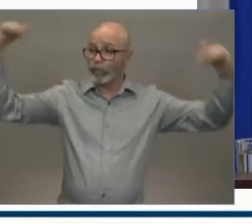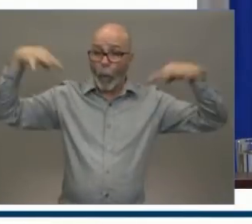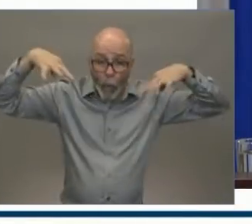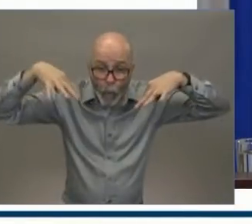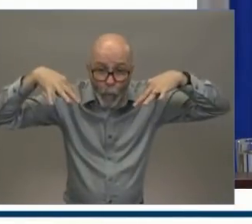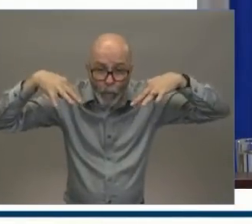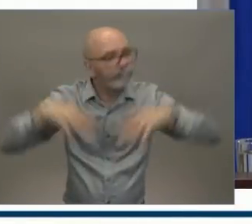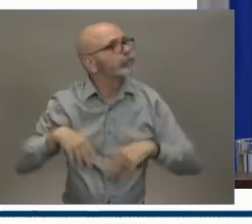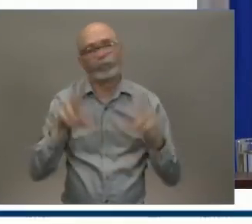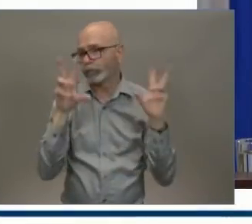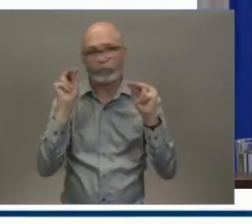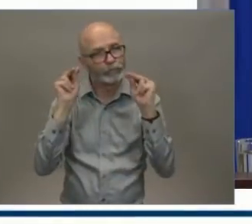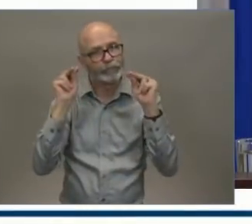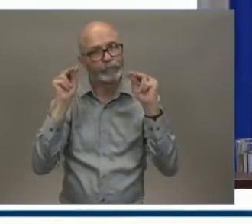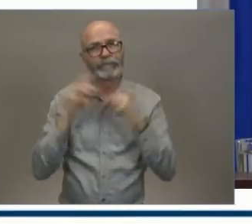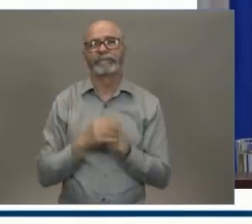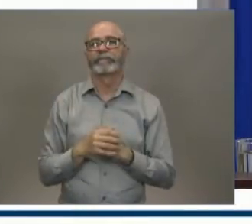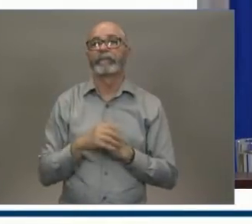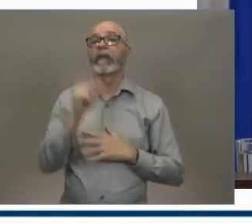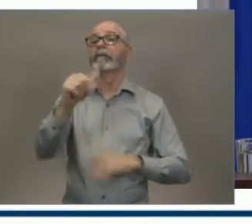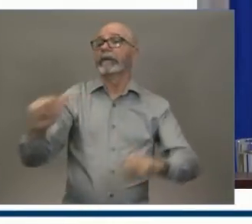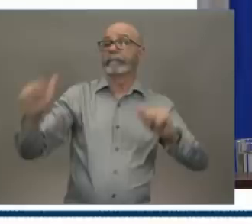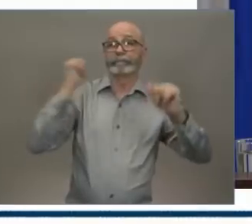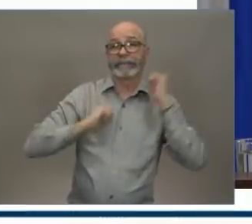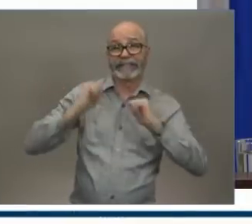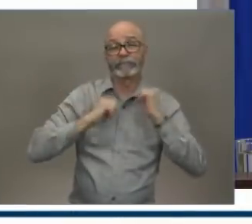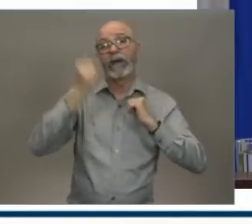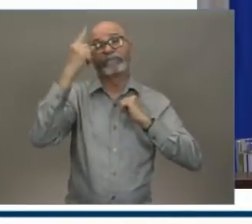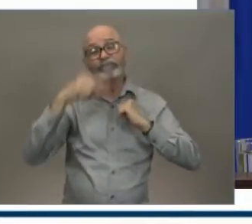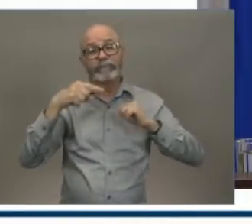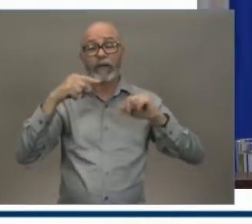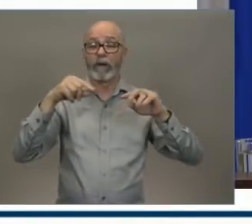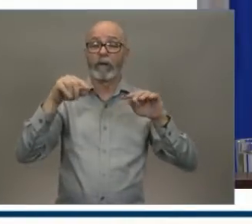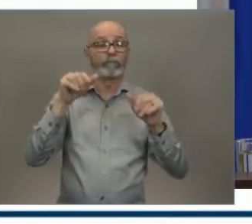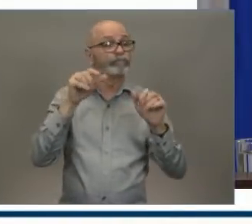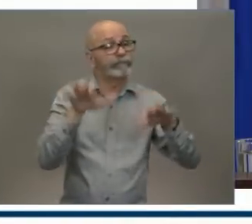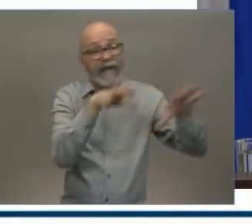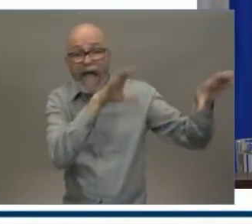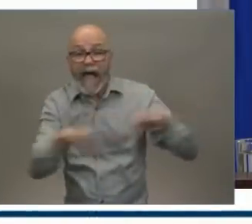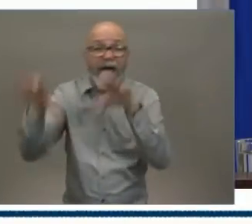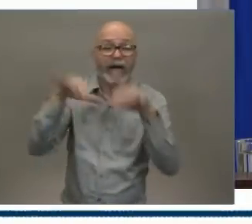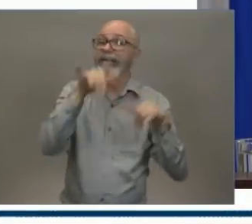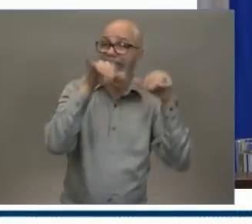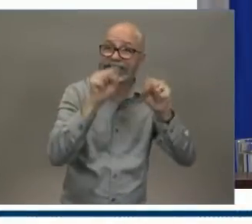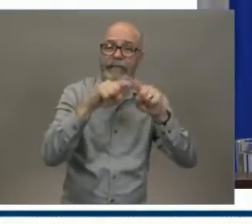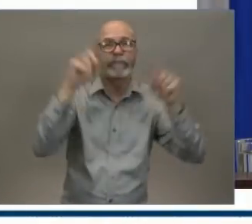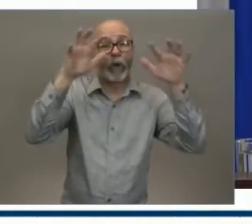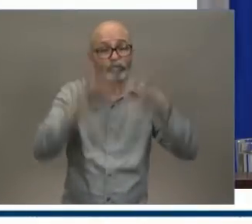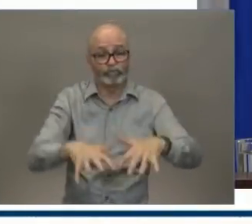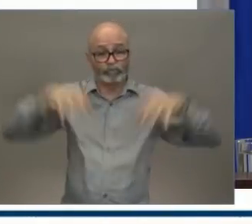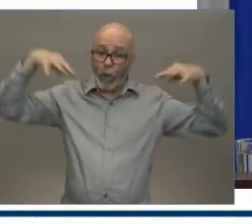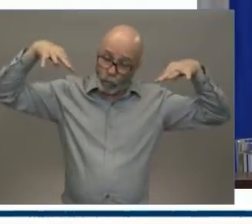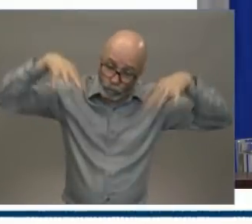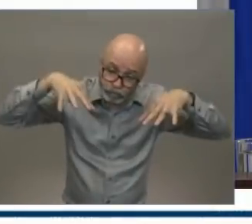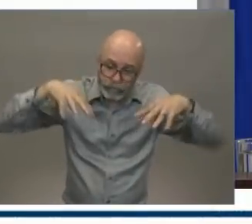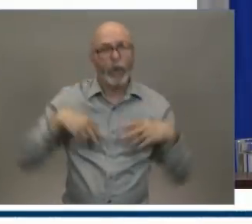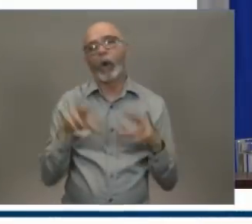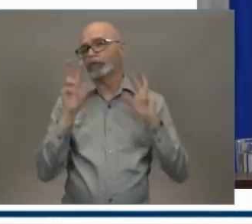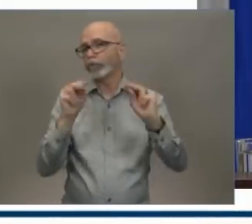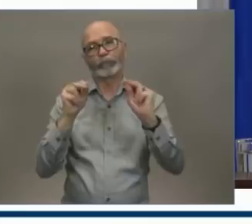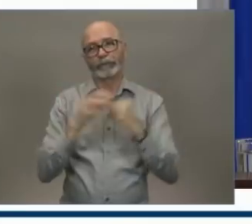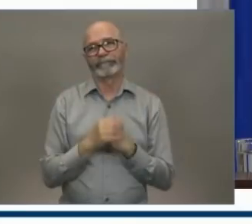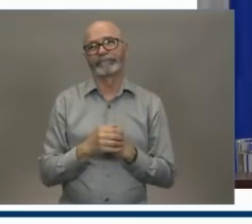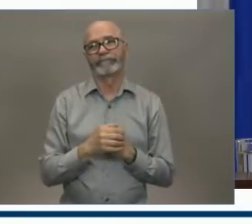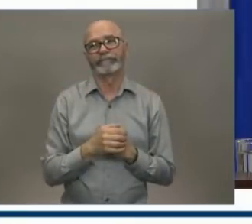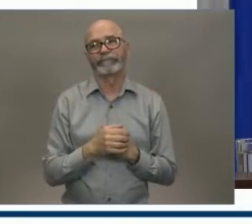but without the audience. We are also allowing residents from adult service centers and regional rehabilitation centers